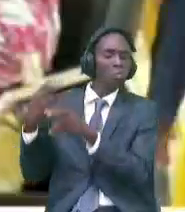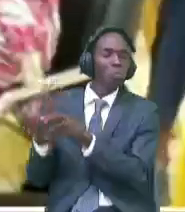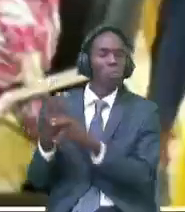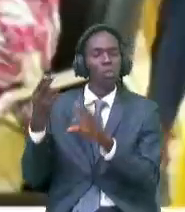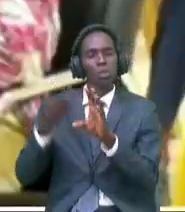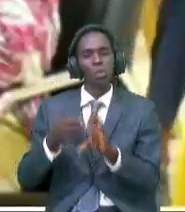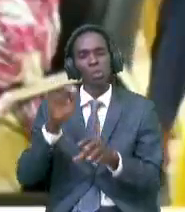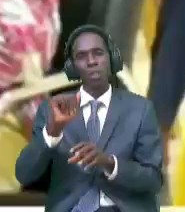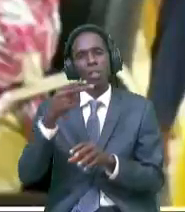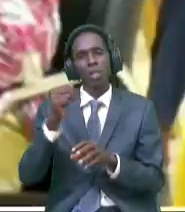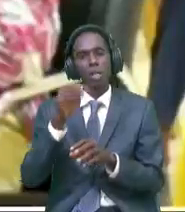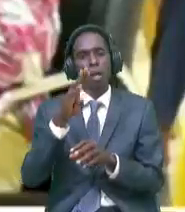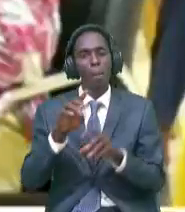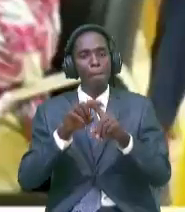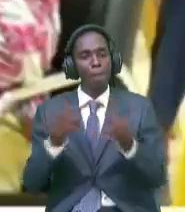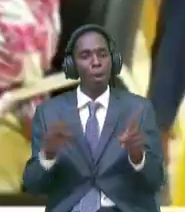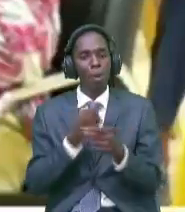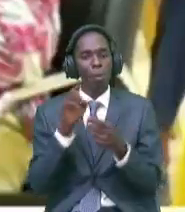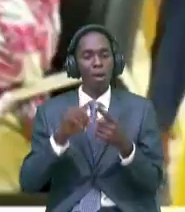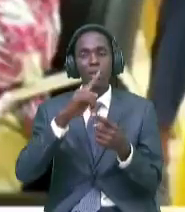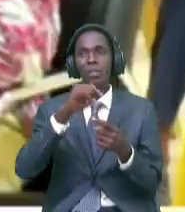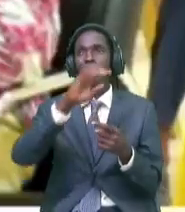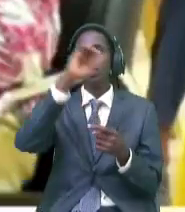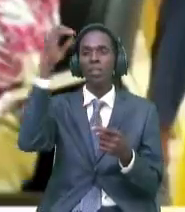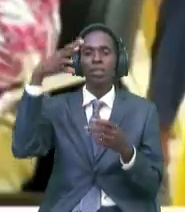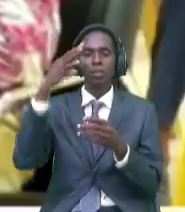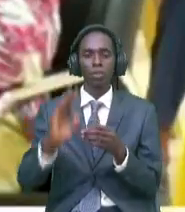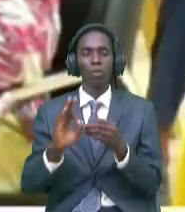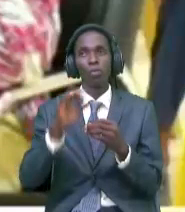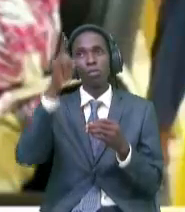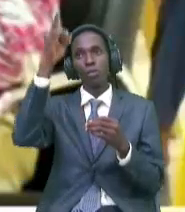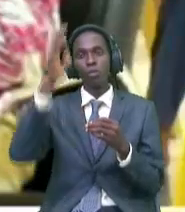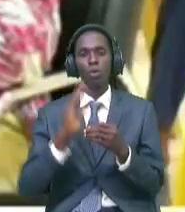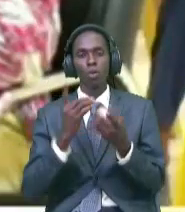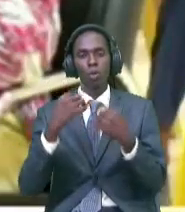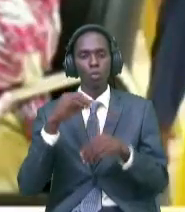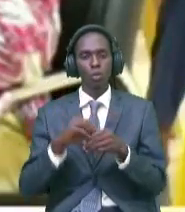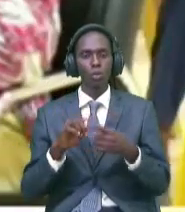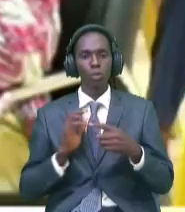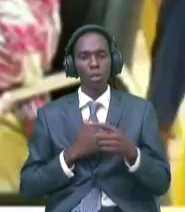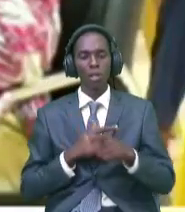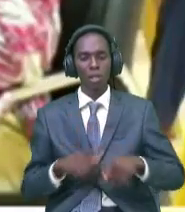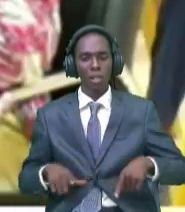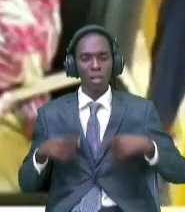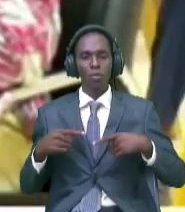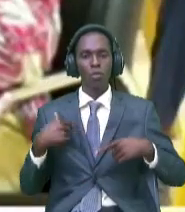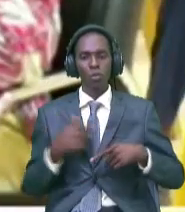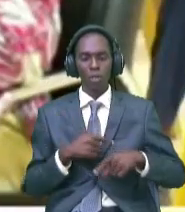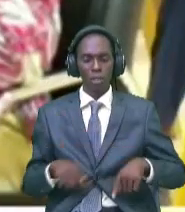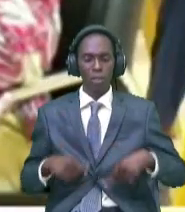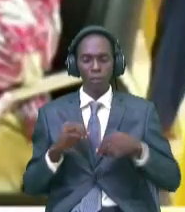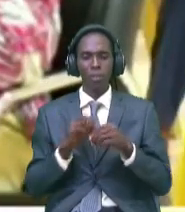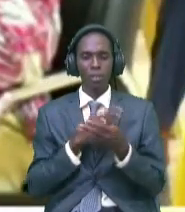But when the grace of God comes into our lives and we live in righteousness and we live in